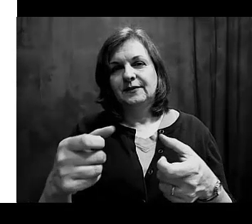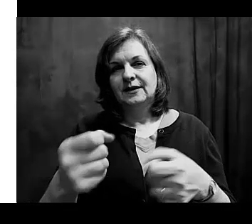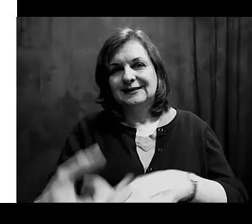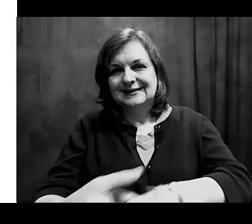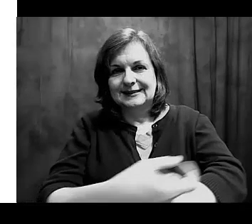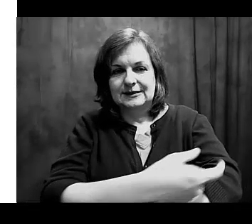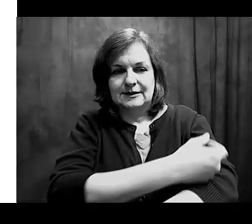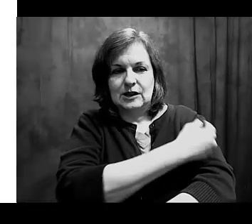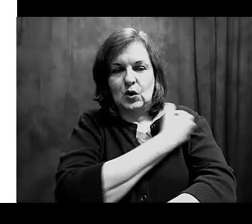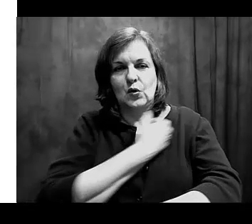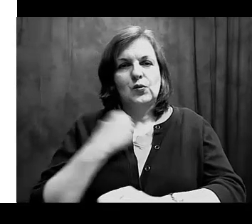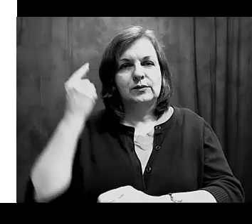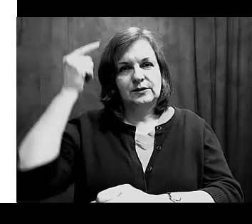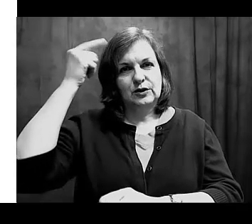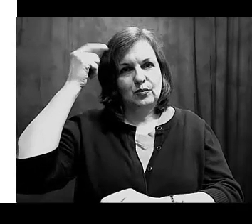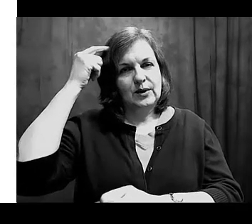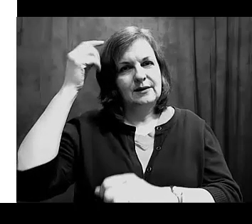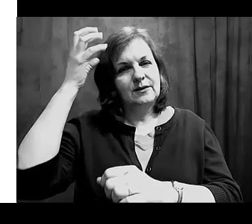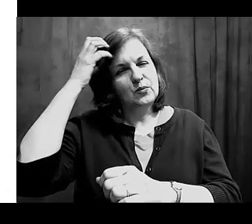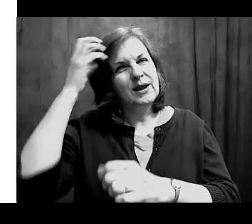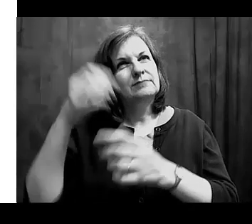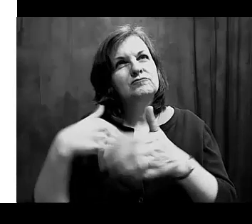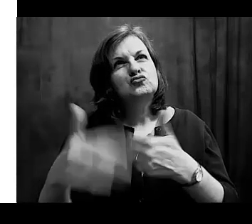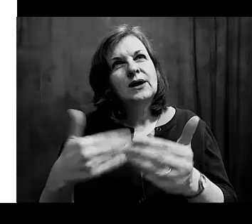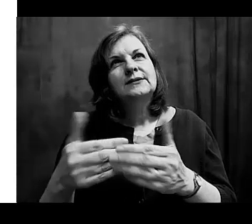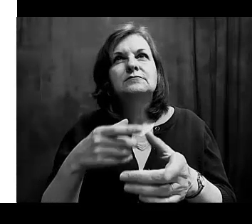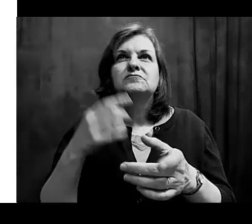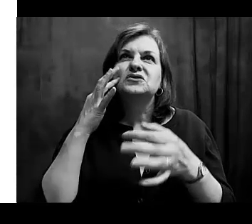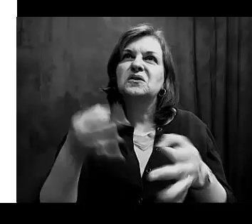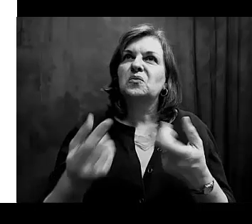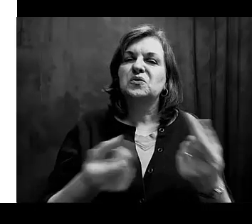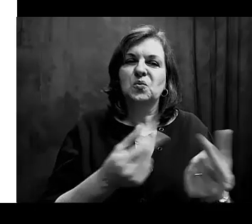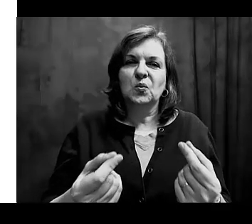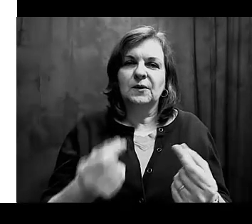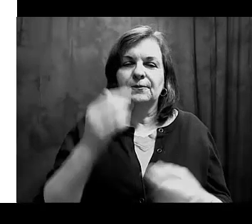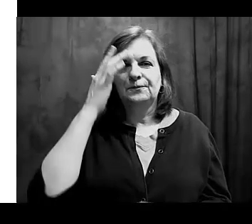that information and receives that particular action potential.